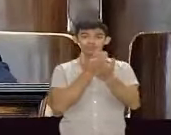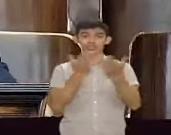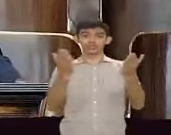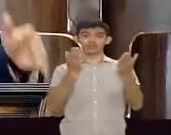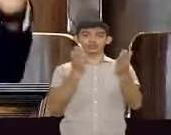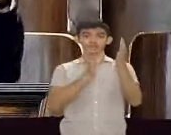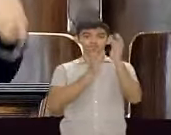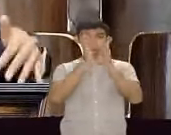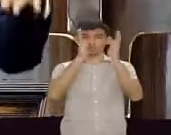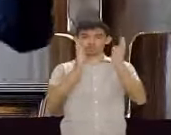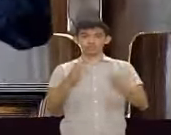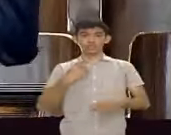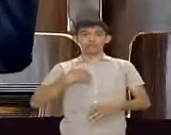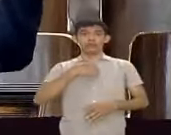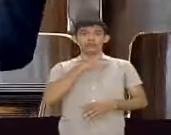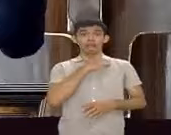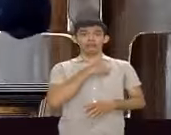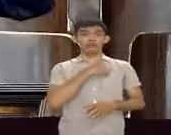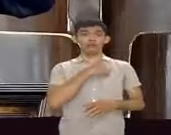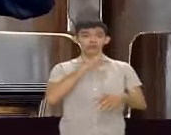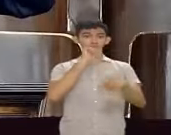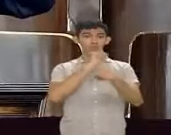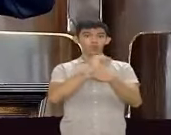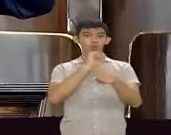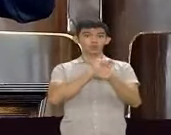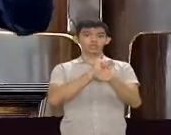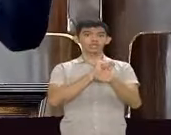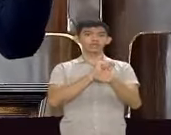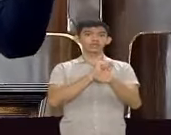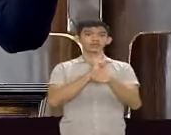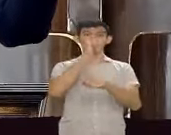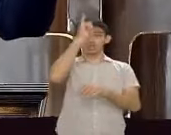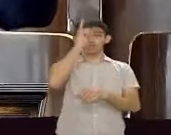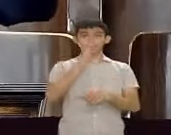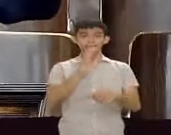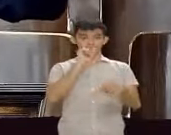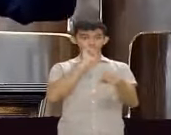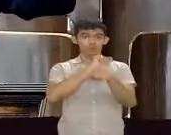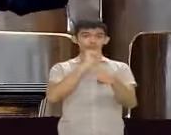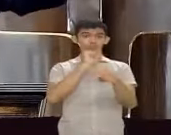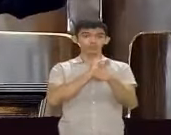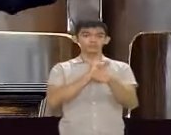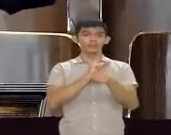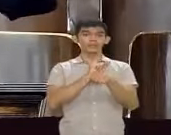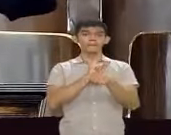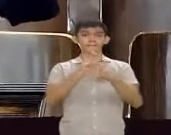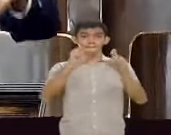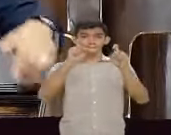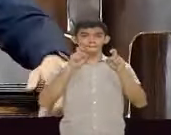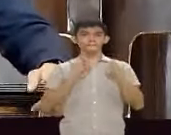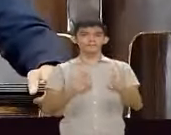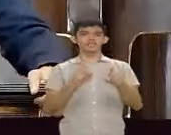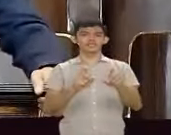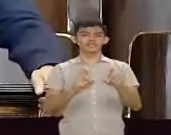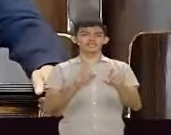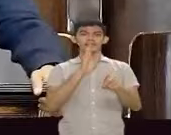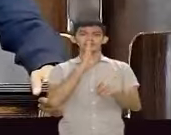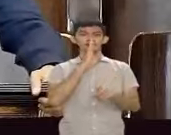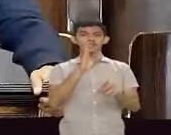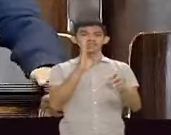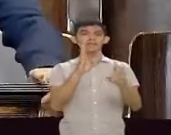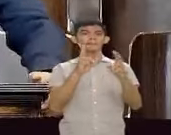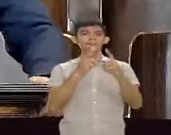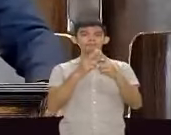Christian, our business, our Father's business, should take precedence over our